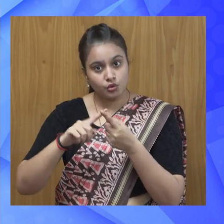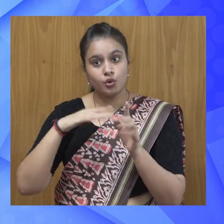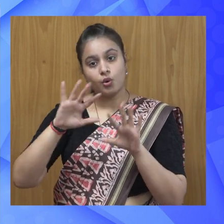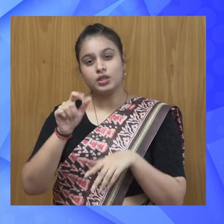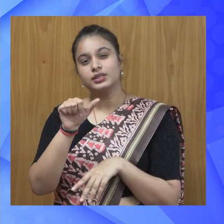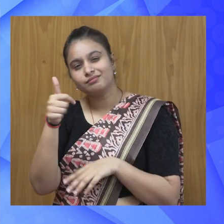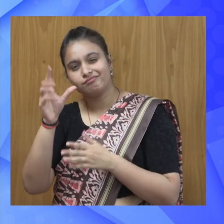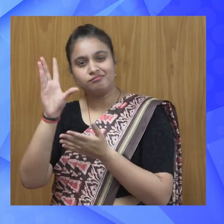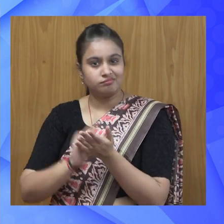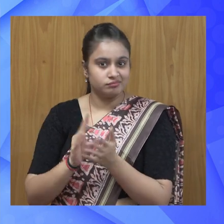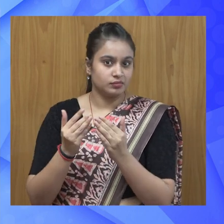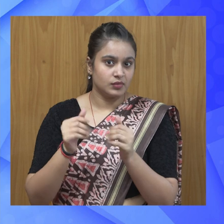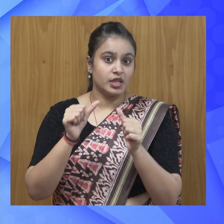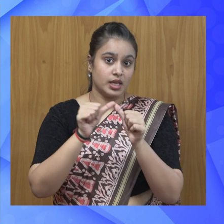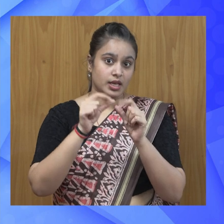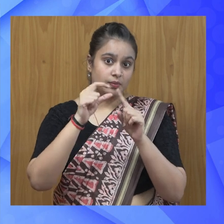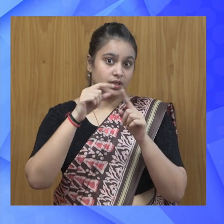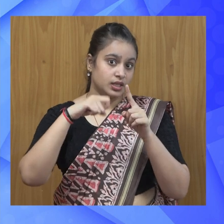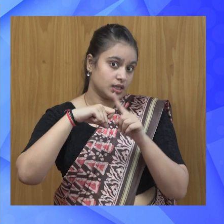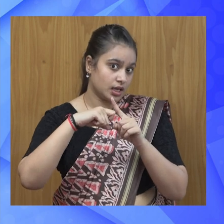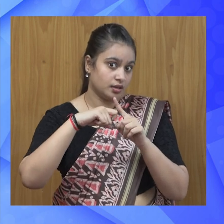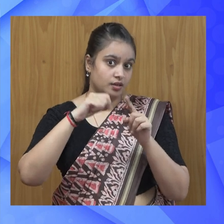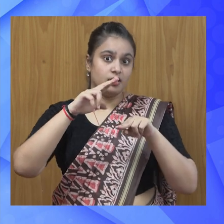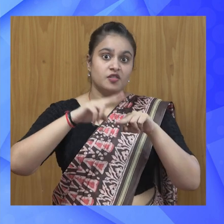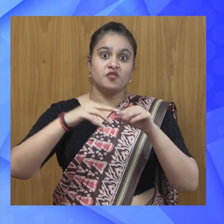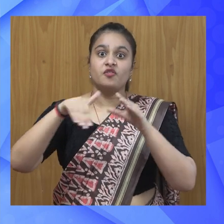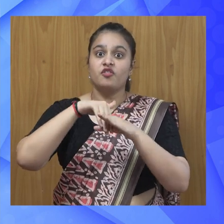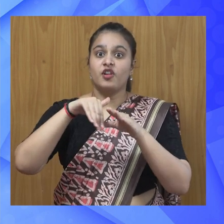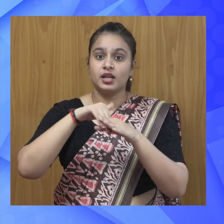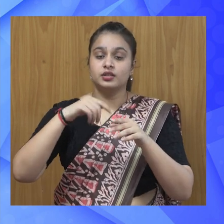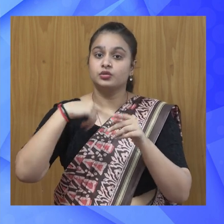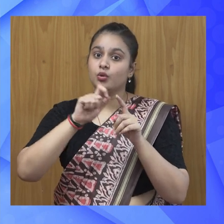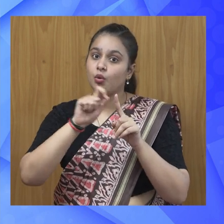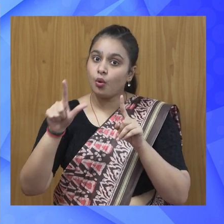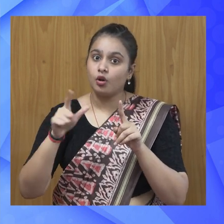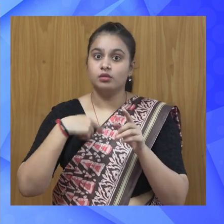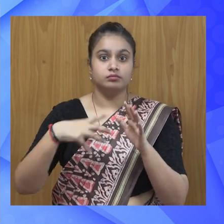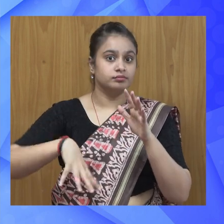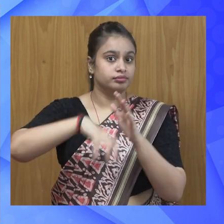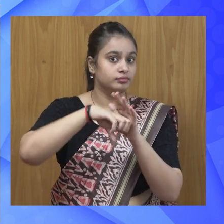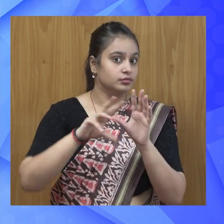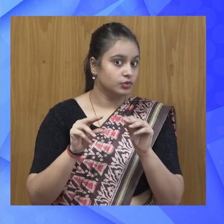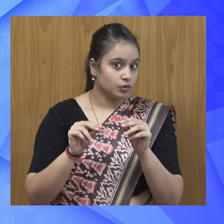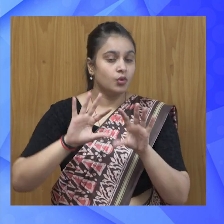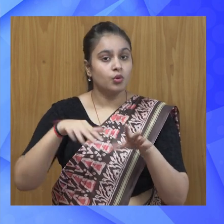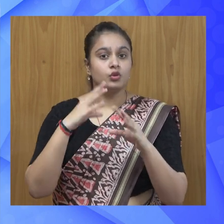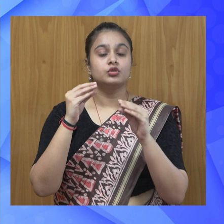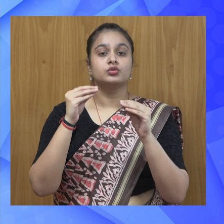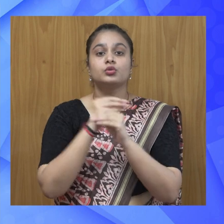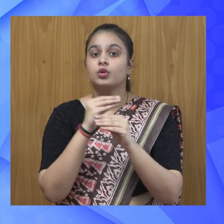be avoided. APK files should be all together, never be uploaded. And then the social